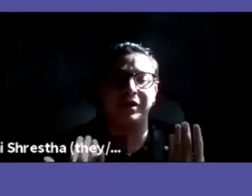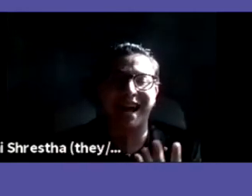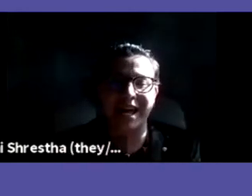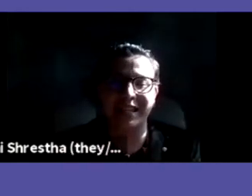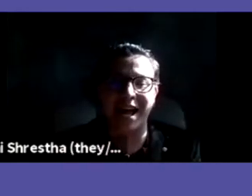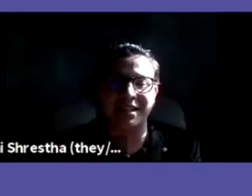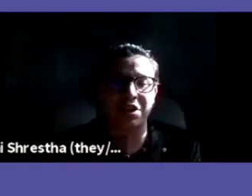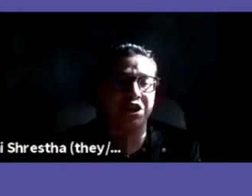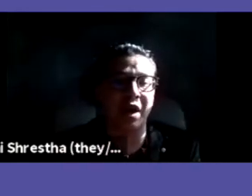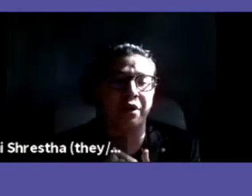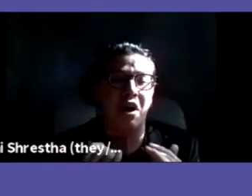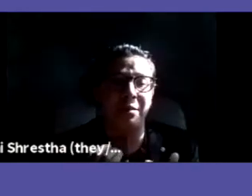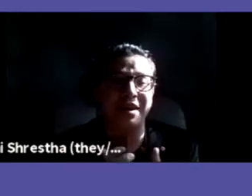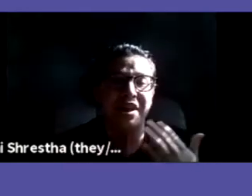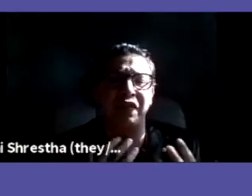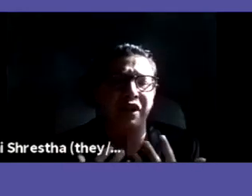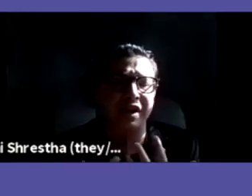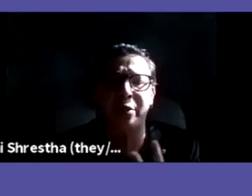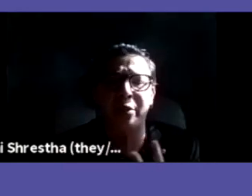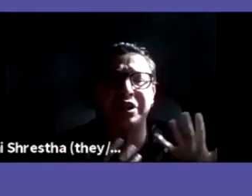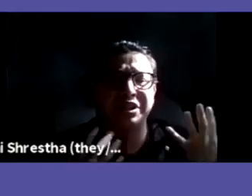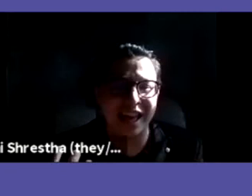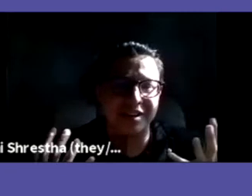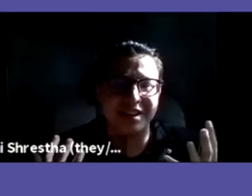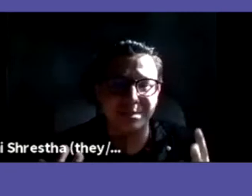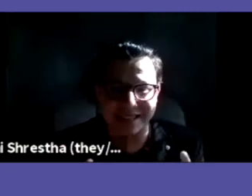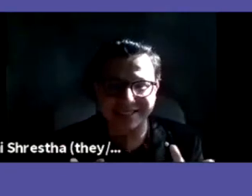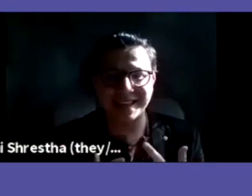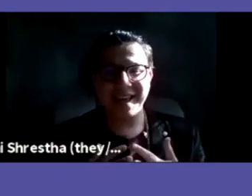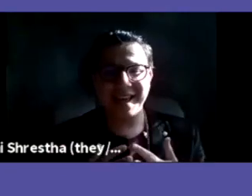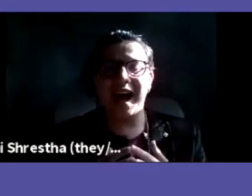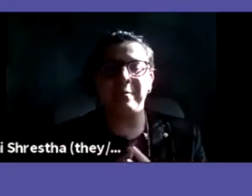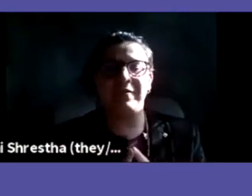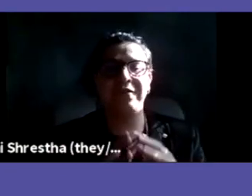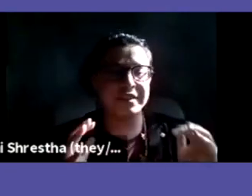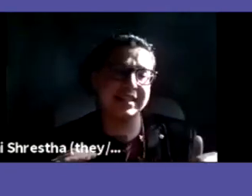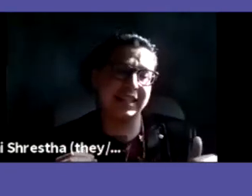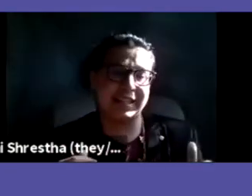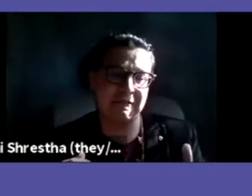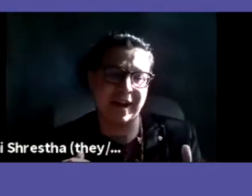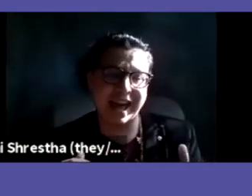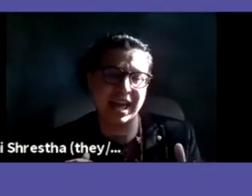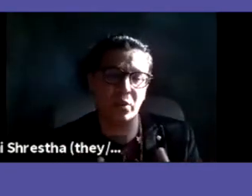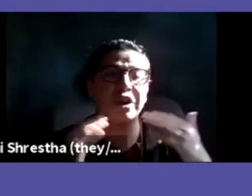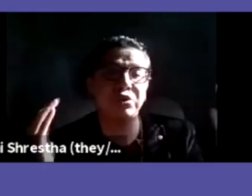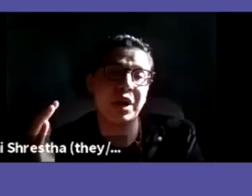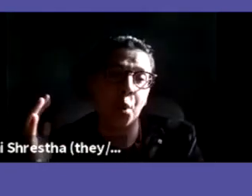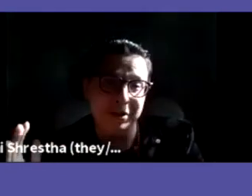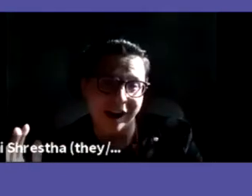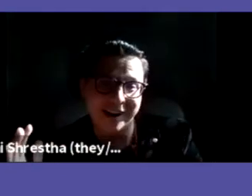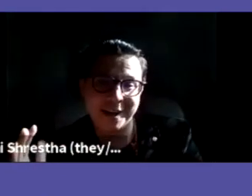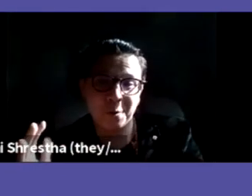virtual guidelines to ensure that we are all being thoughtful in how we are together in this space. Firstly, to clarify, we're doing